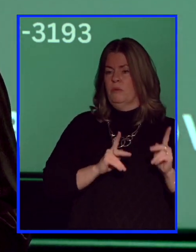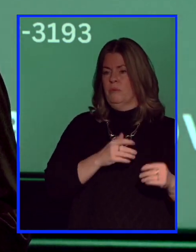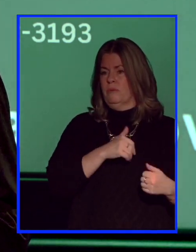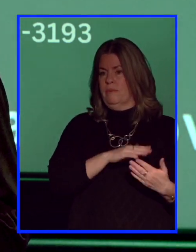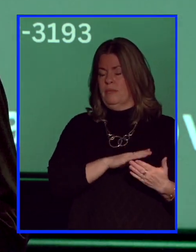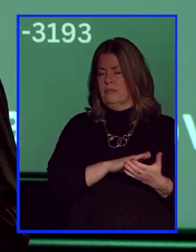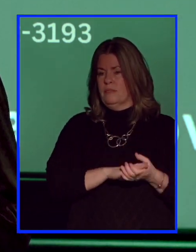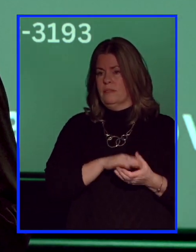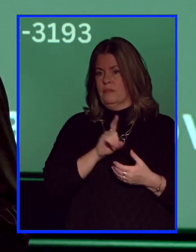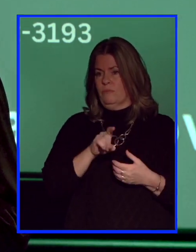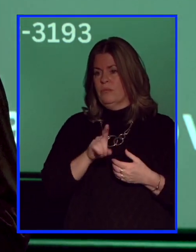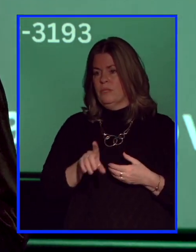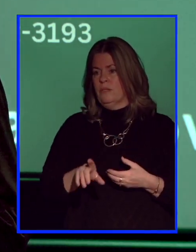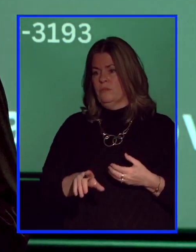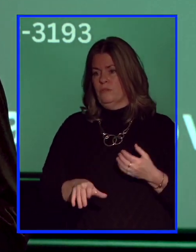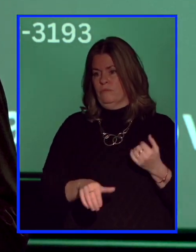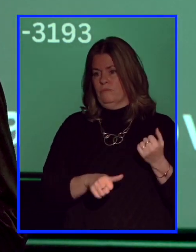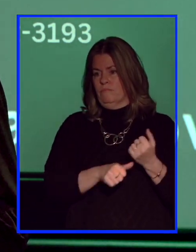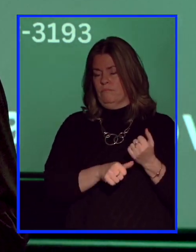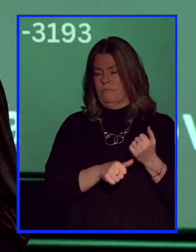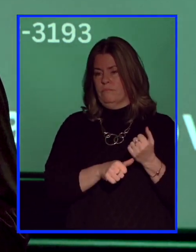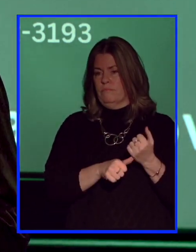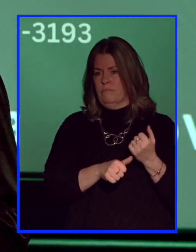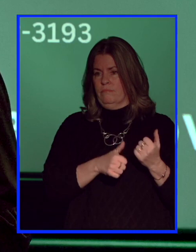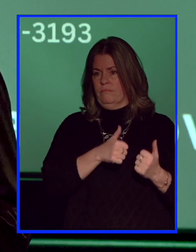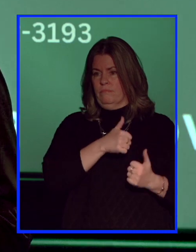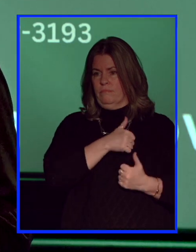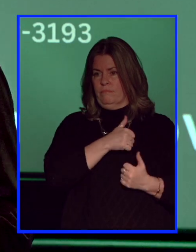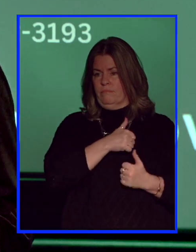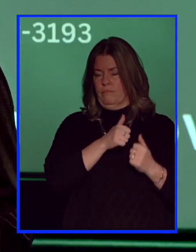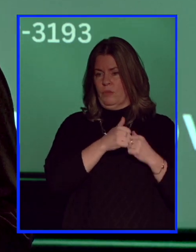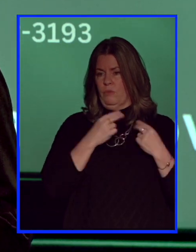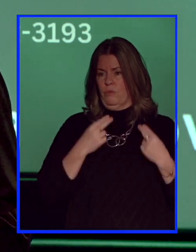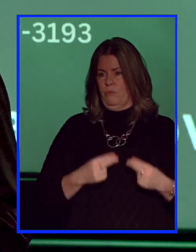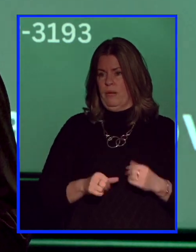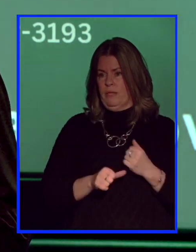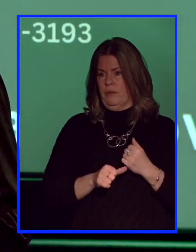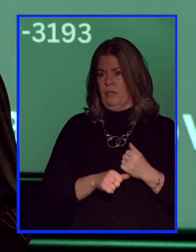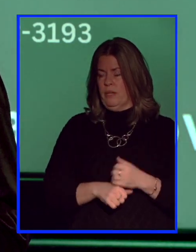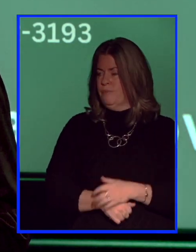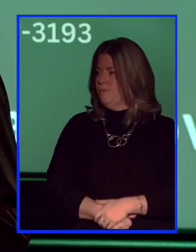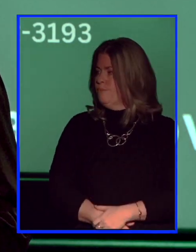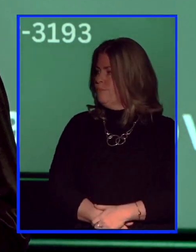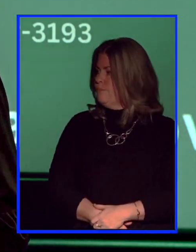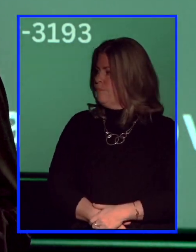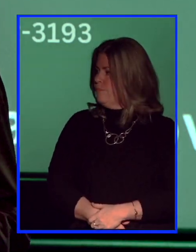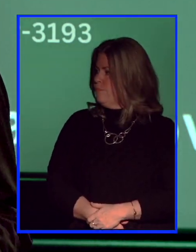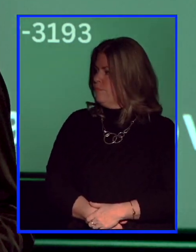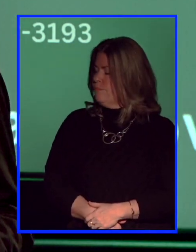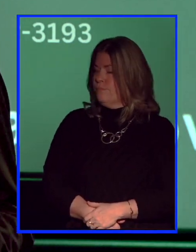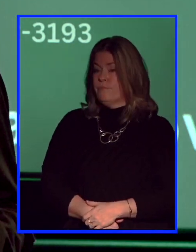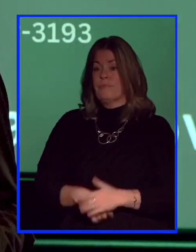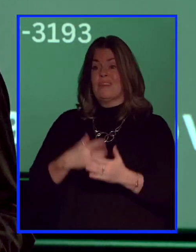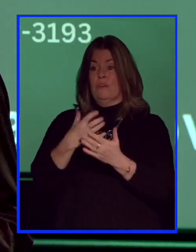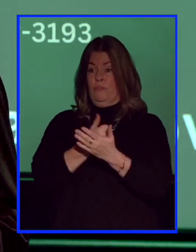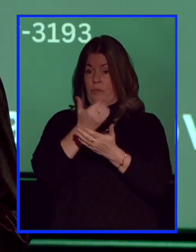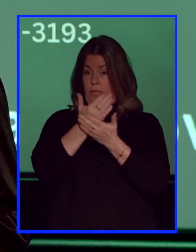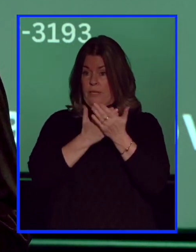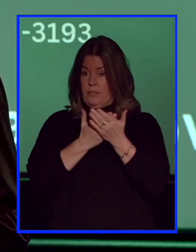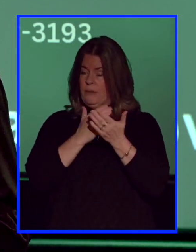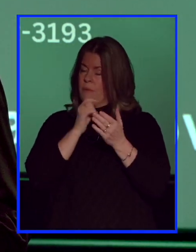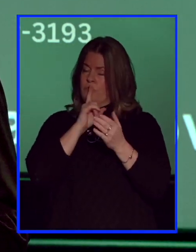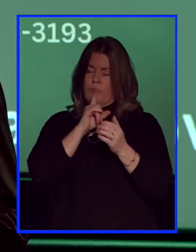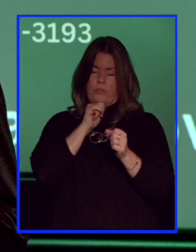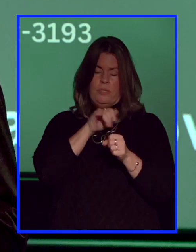to supplement the military aid with humanitarian aid. And they're getting some, but I'm sure it's